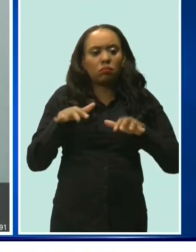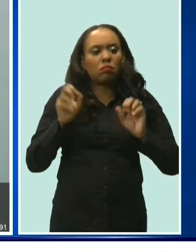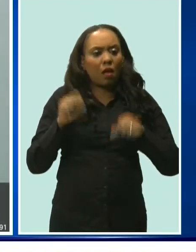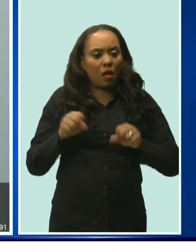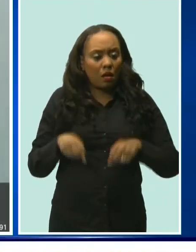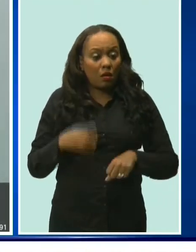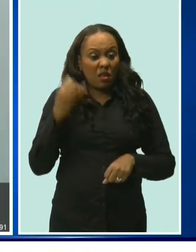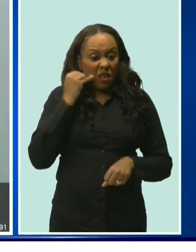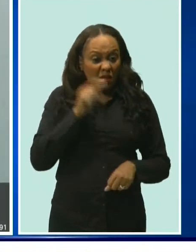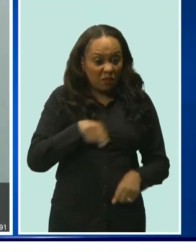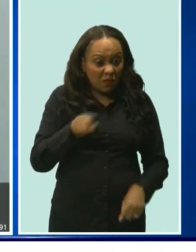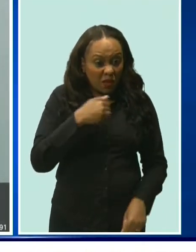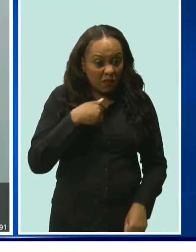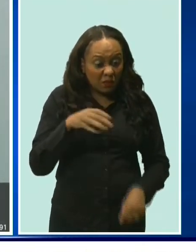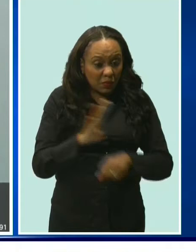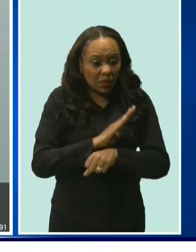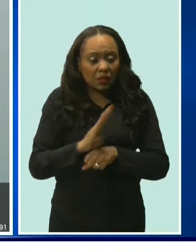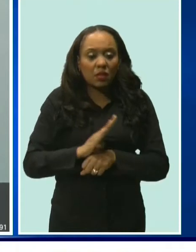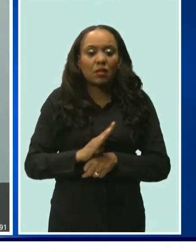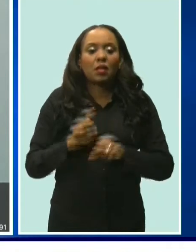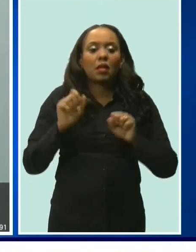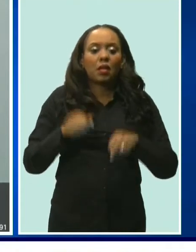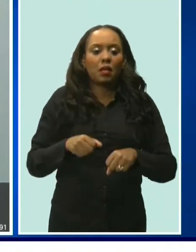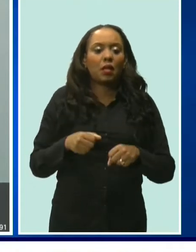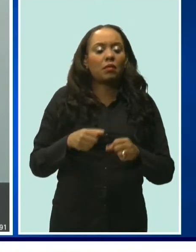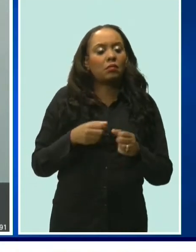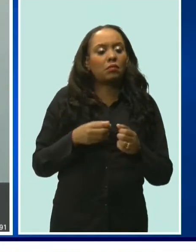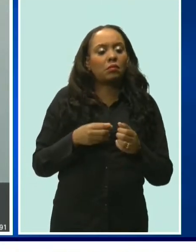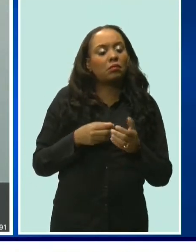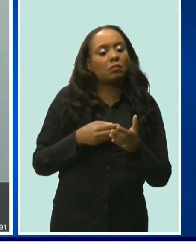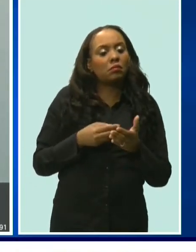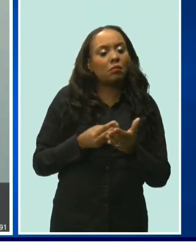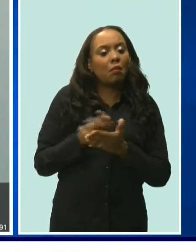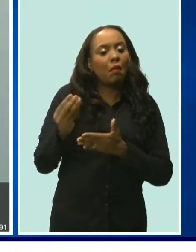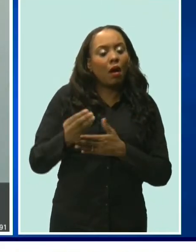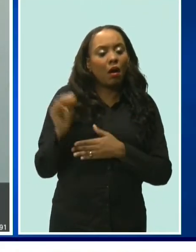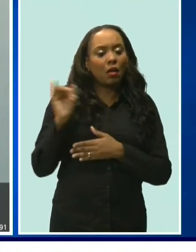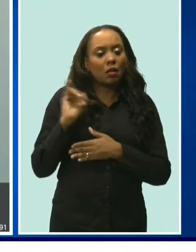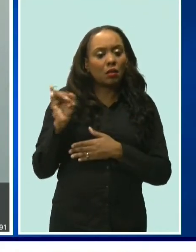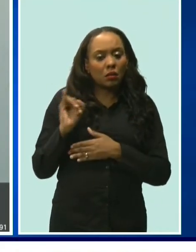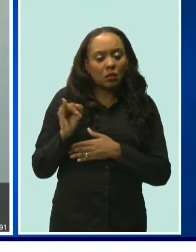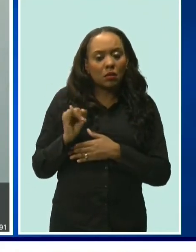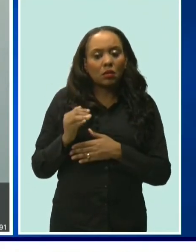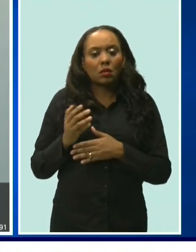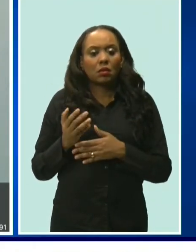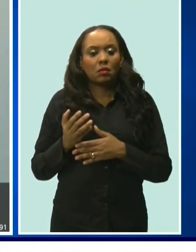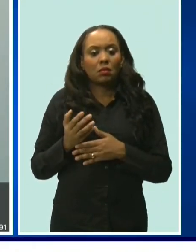extend to cover business interruption, which will protect them against the loss of revenue if their building